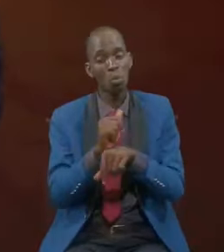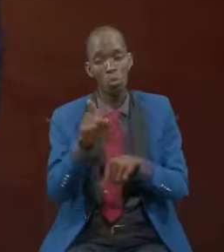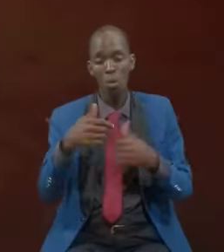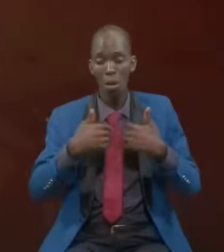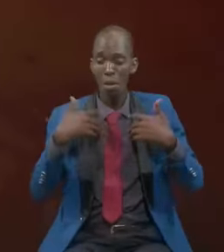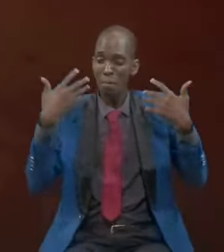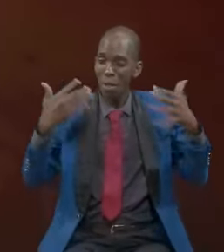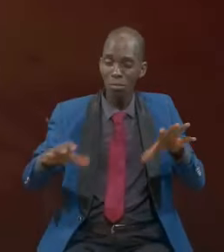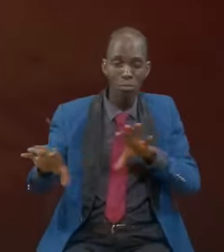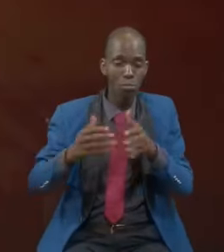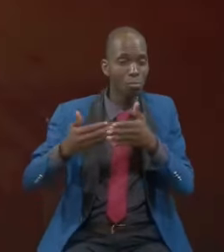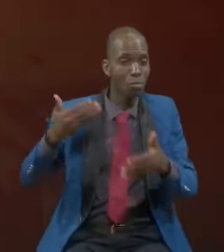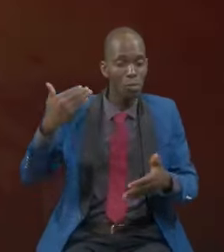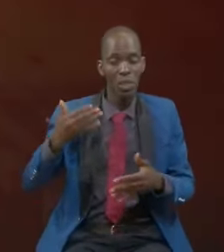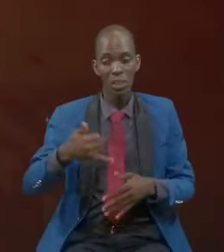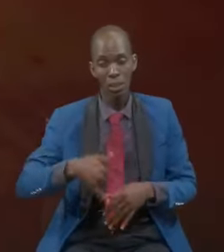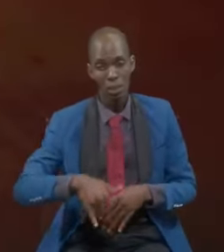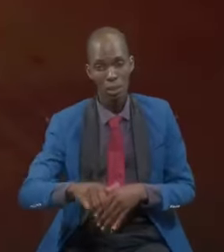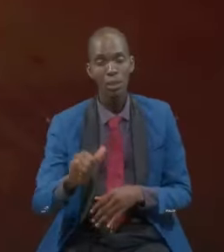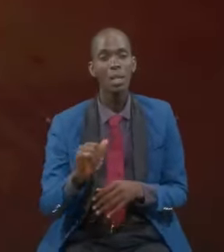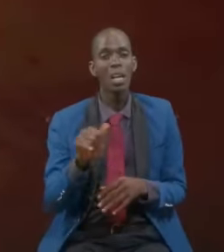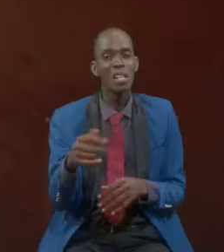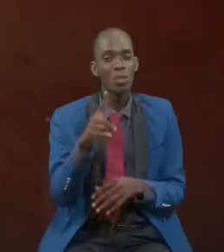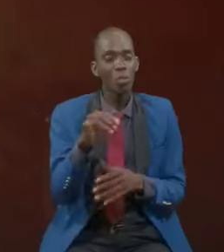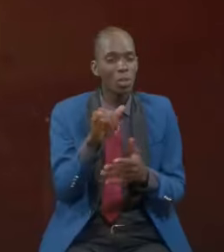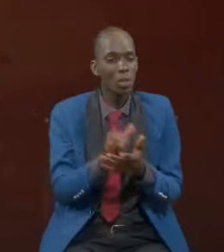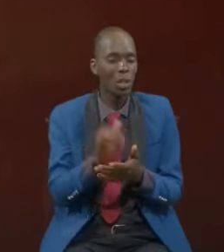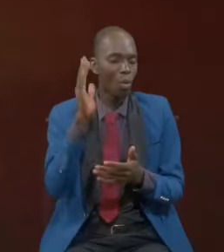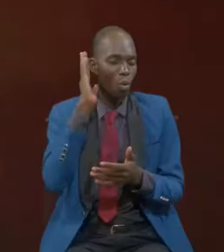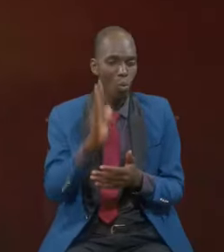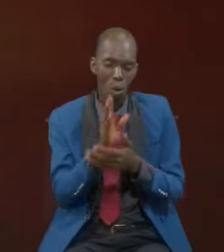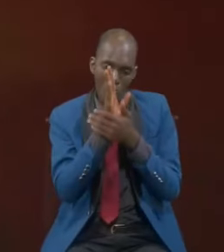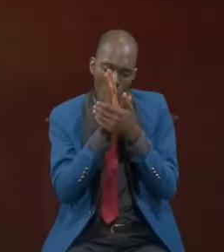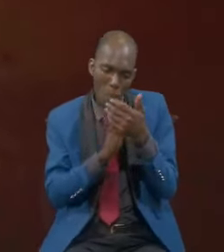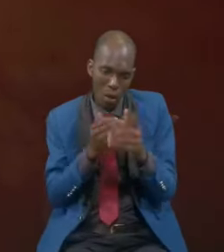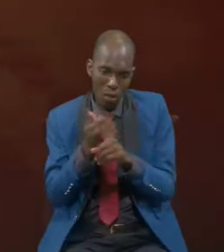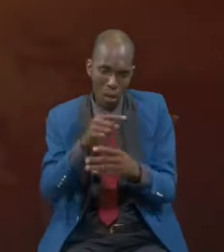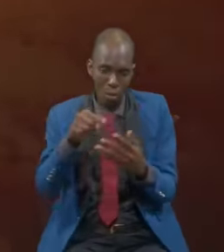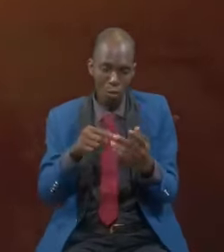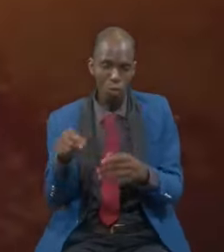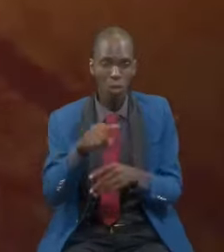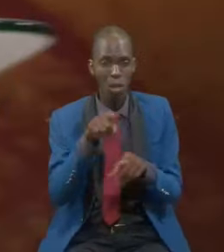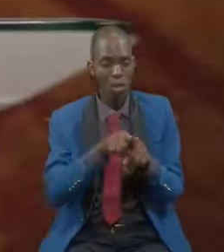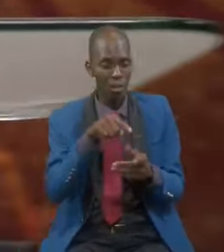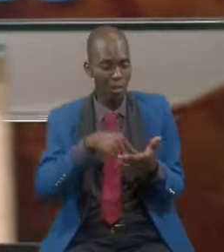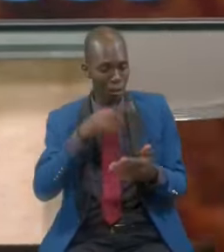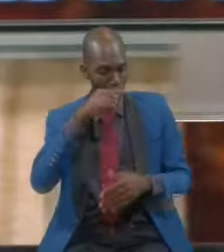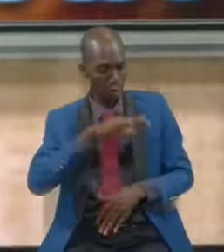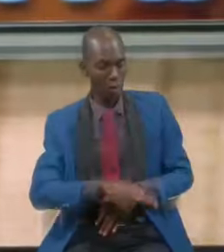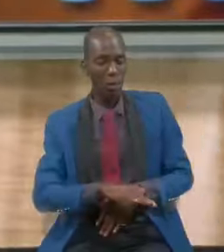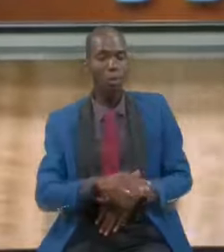humble himself as this little child, the same as the greatest in the